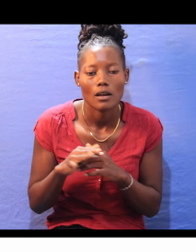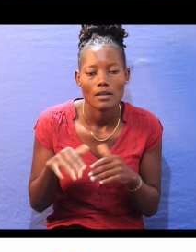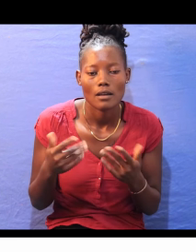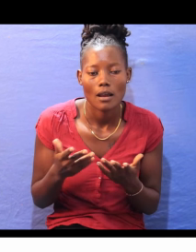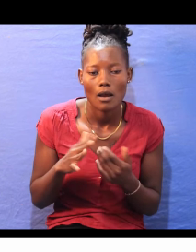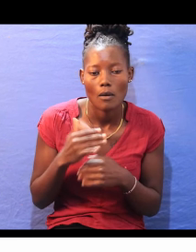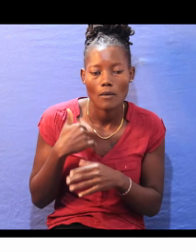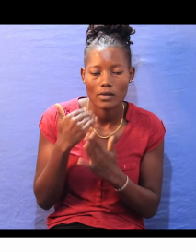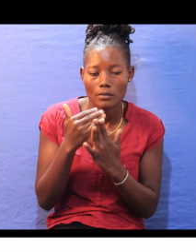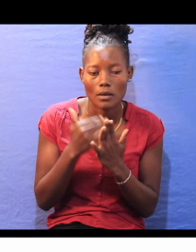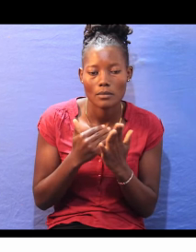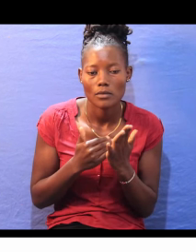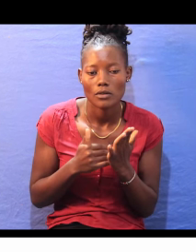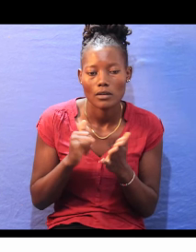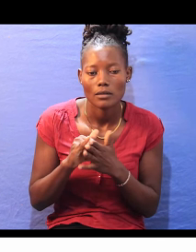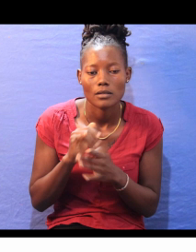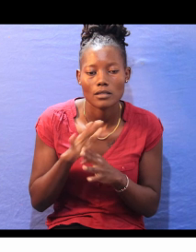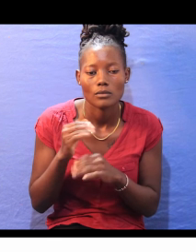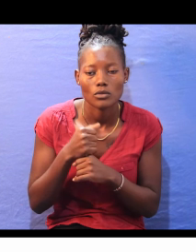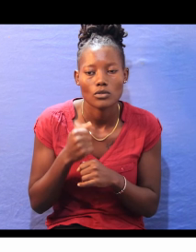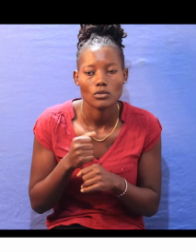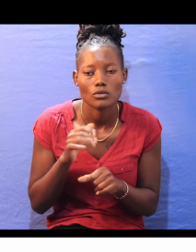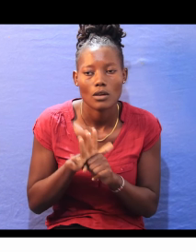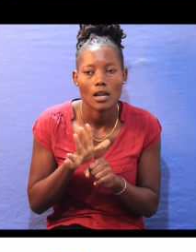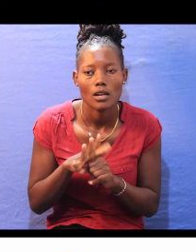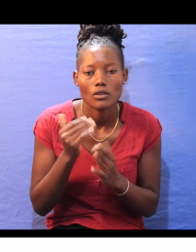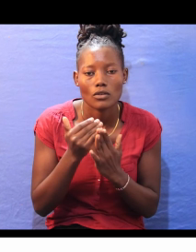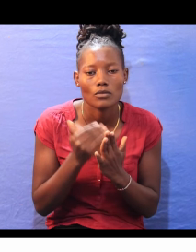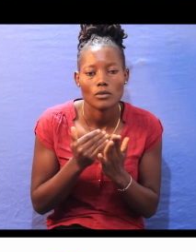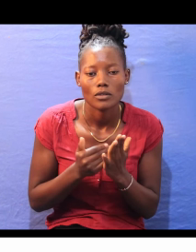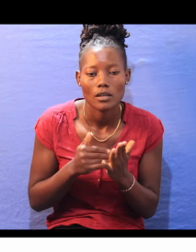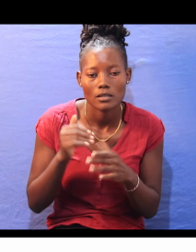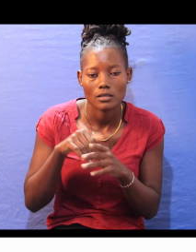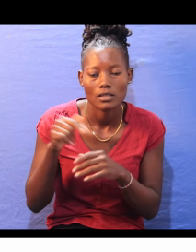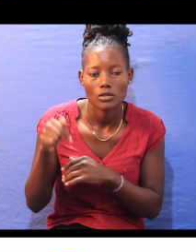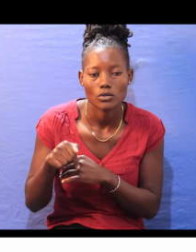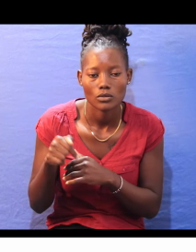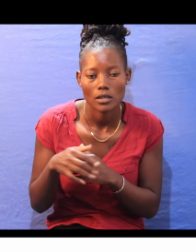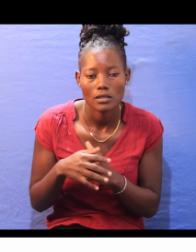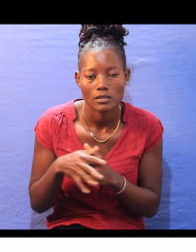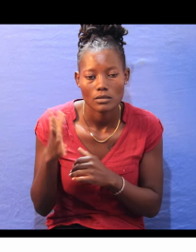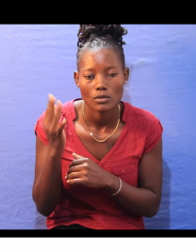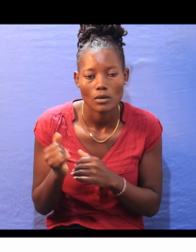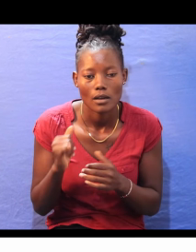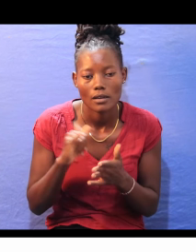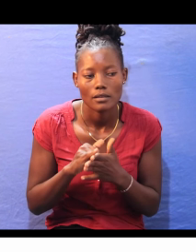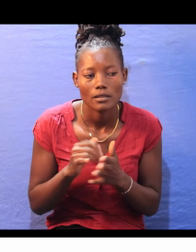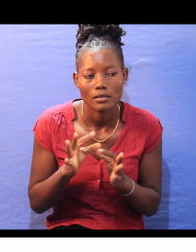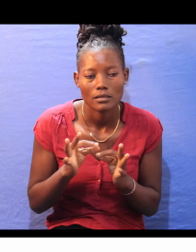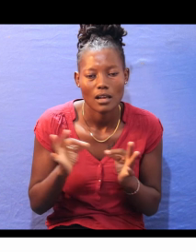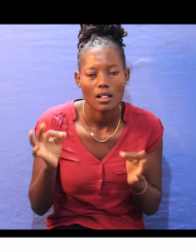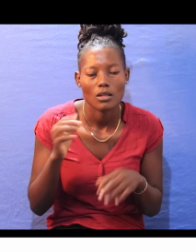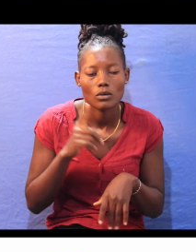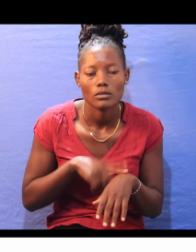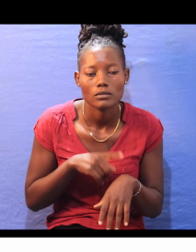write programs. And I don't go into a lot of program writing in today's talk because that just takes a long time to